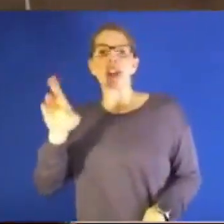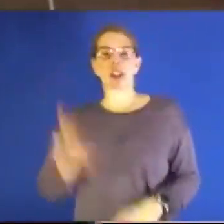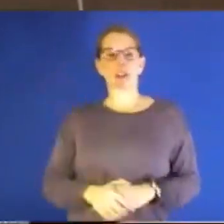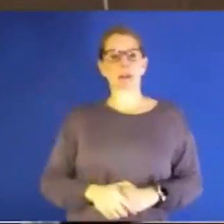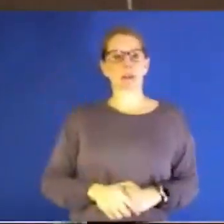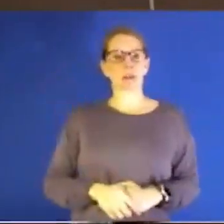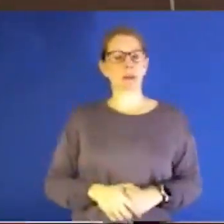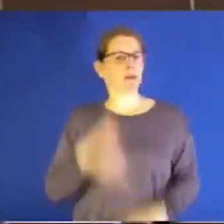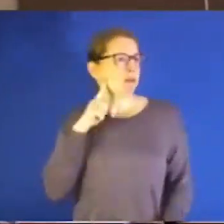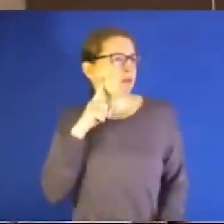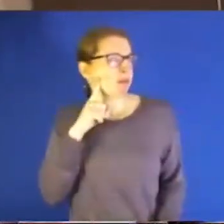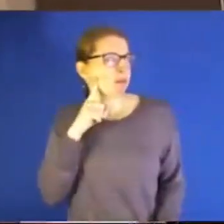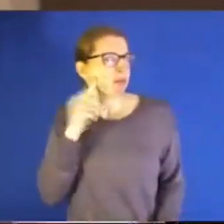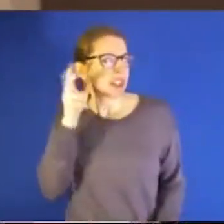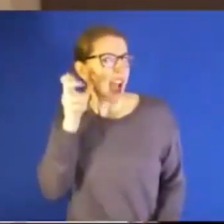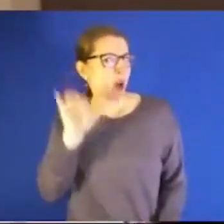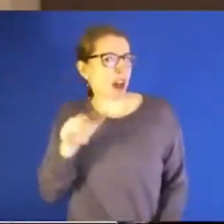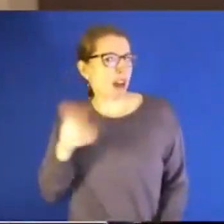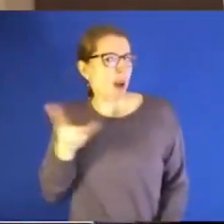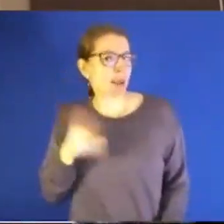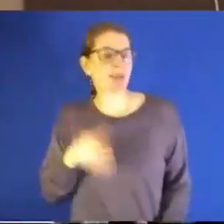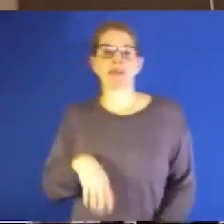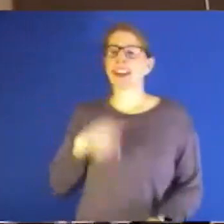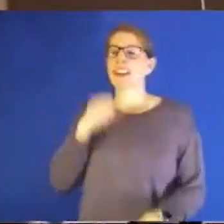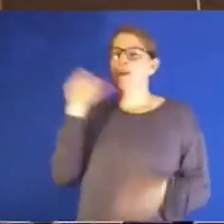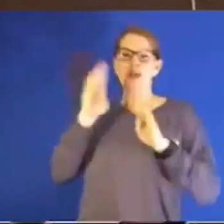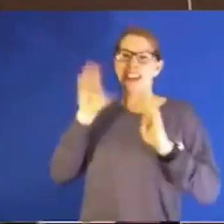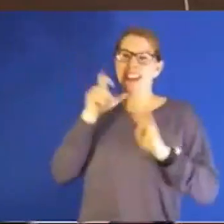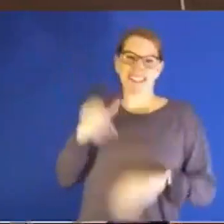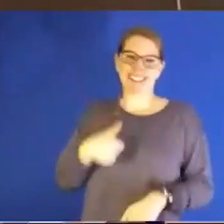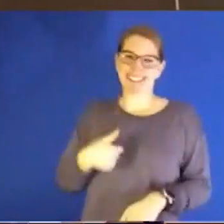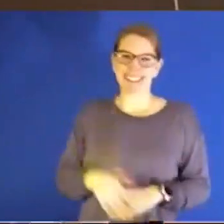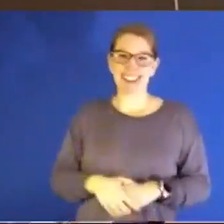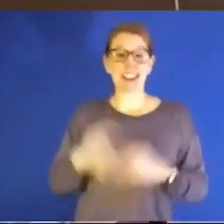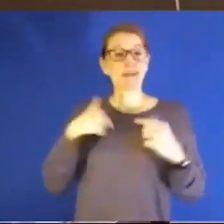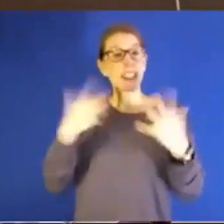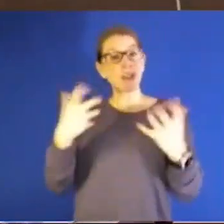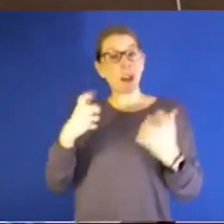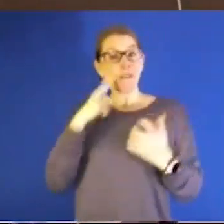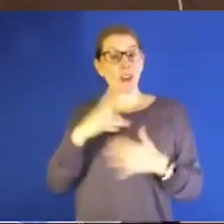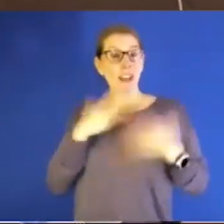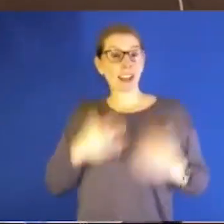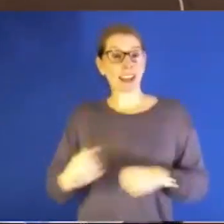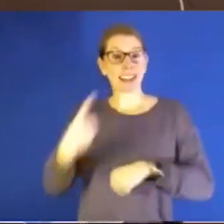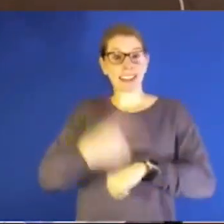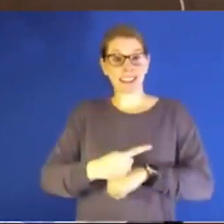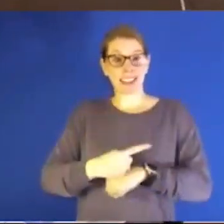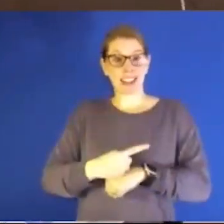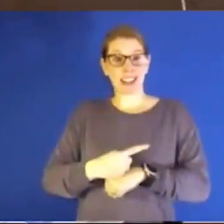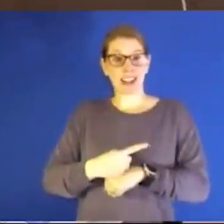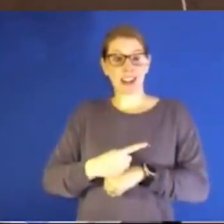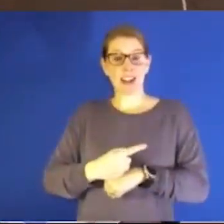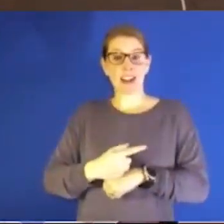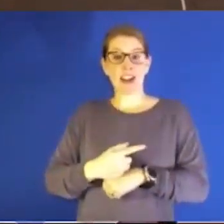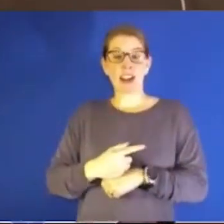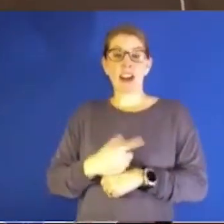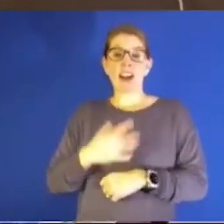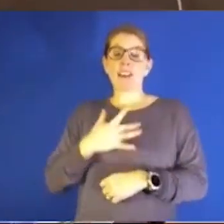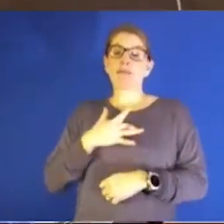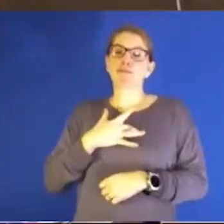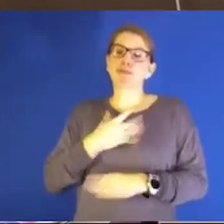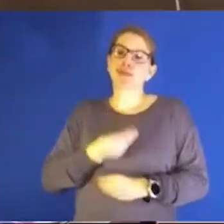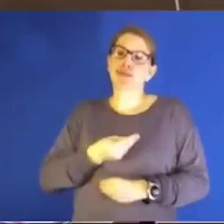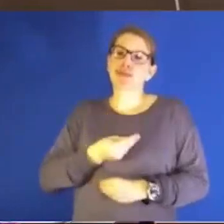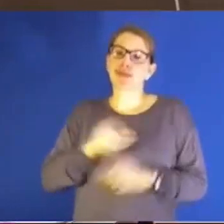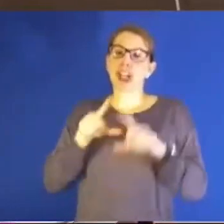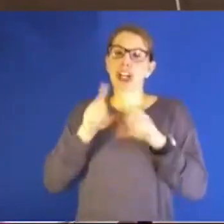What was that noise, Cliff? No, I'm not worried. What I want for Valentine's Day, a big mushy card from my husband and a